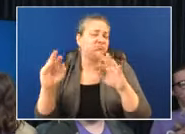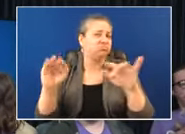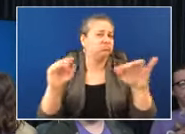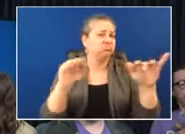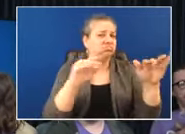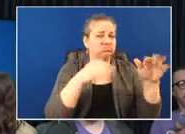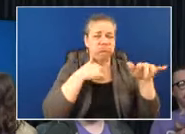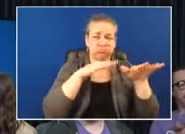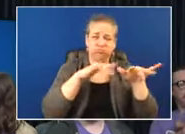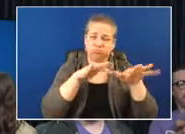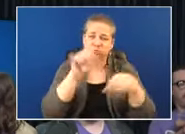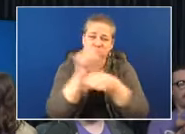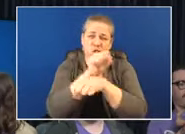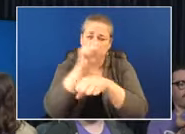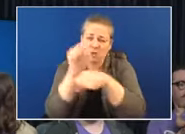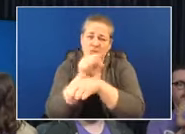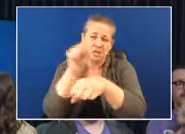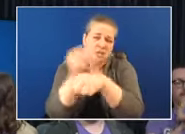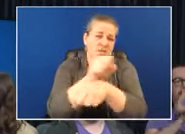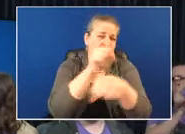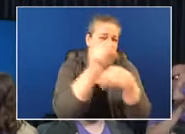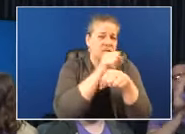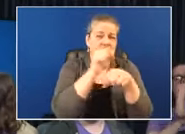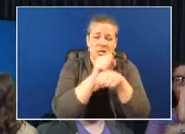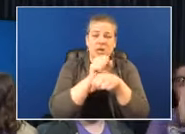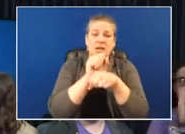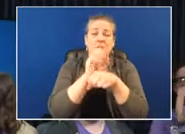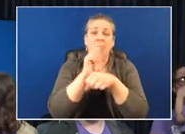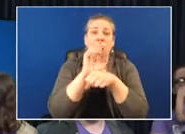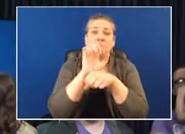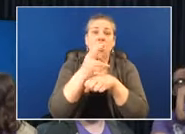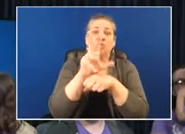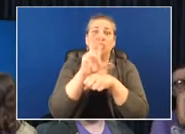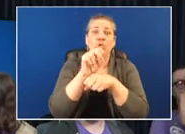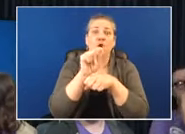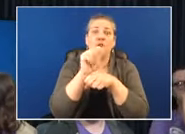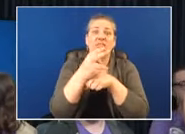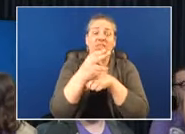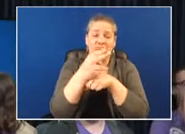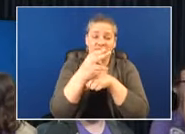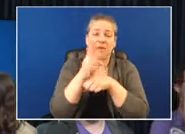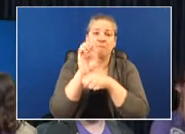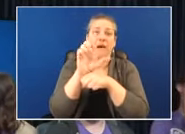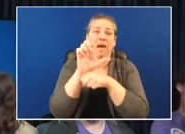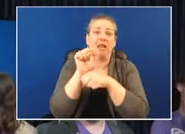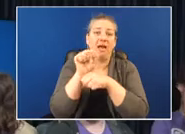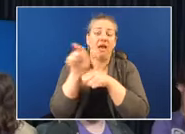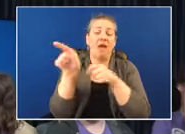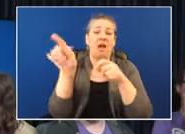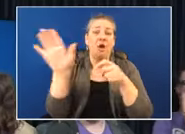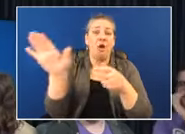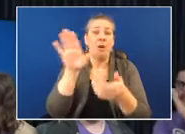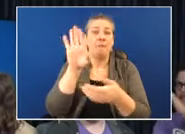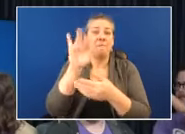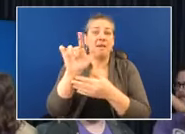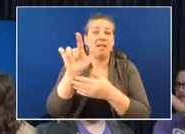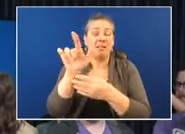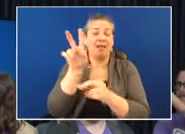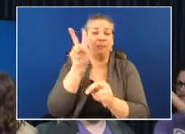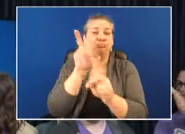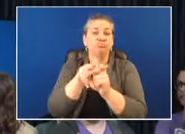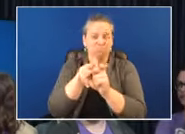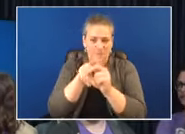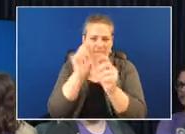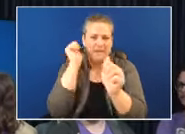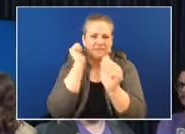Bella's bill was passed through the House on March the 30th, 2 years from the month that we